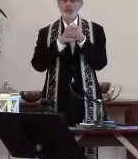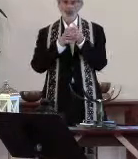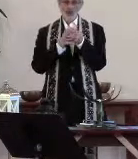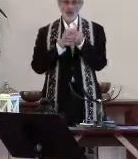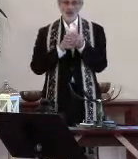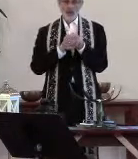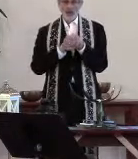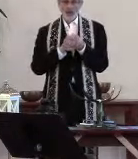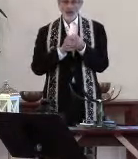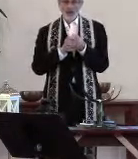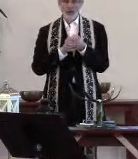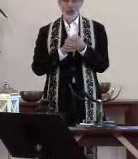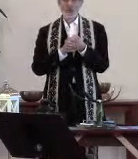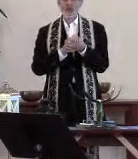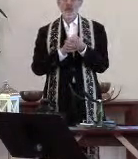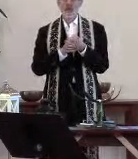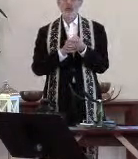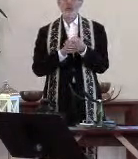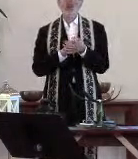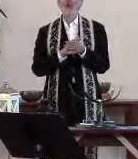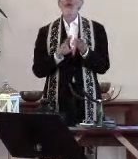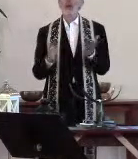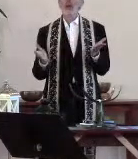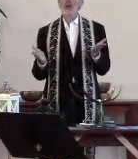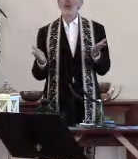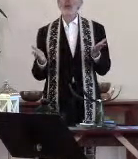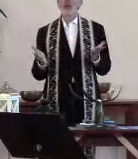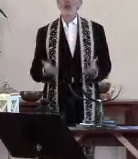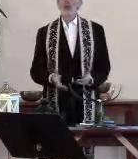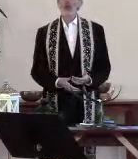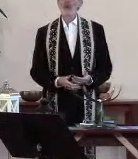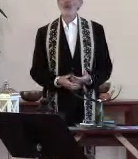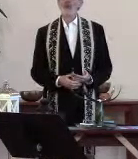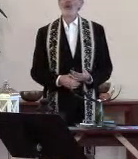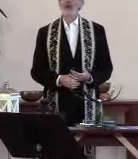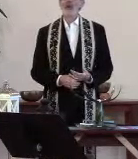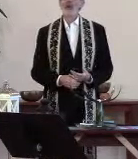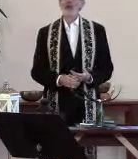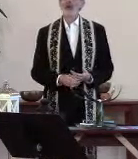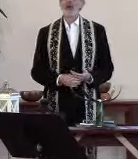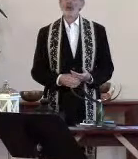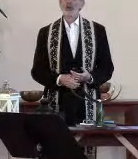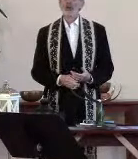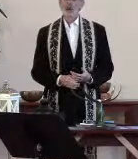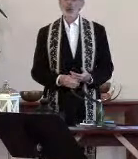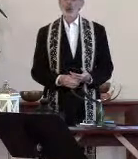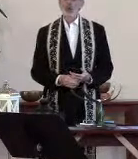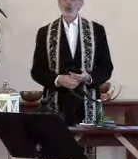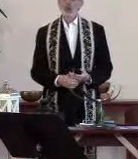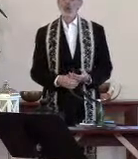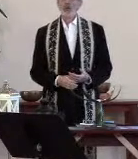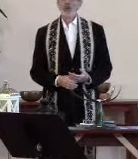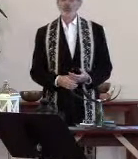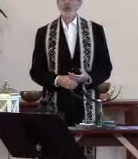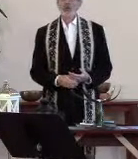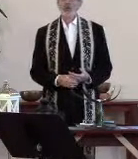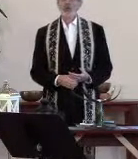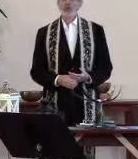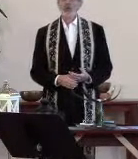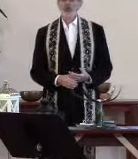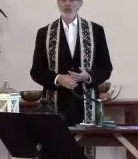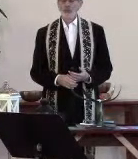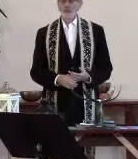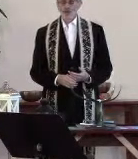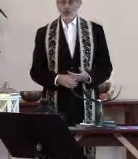closing words. May faith in the spirit of life, hope for the community